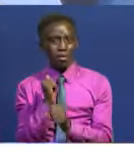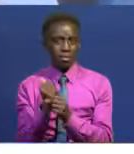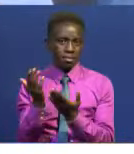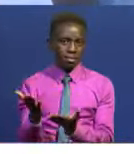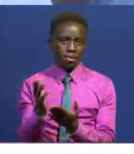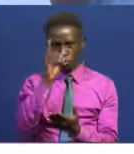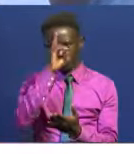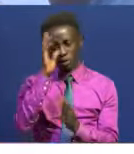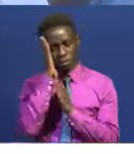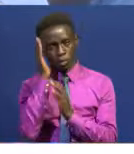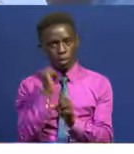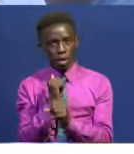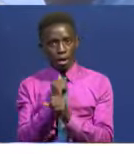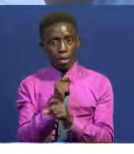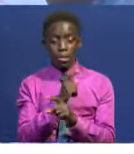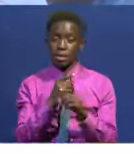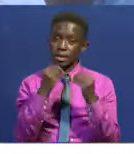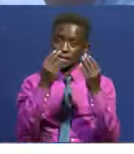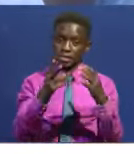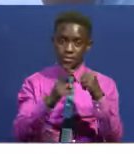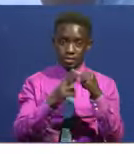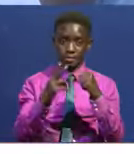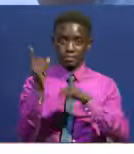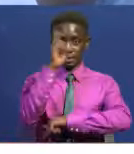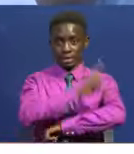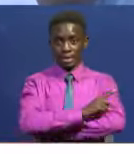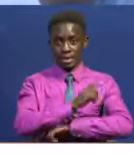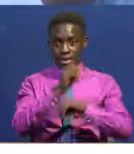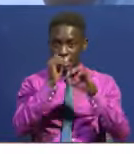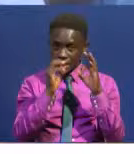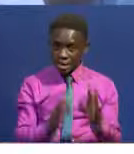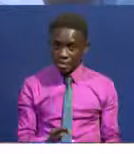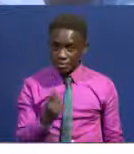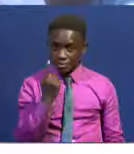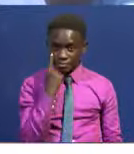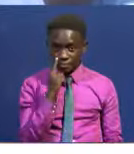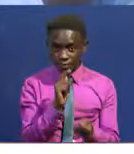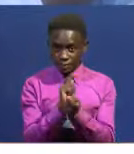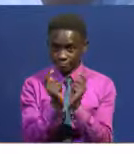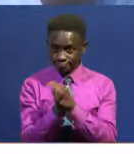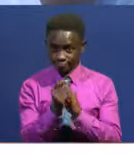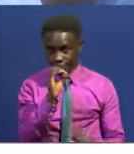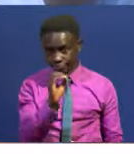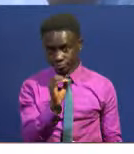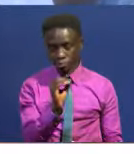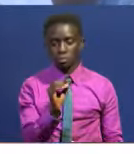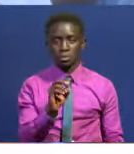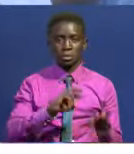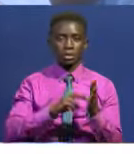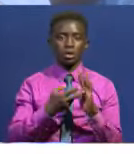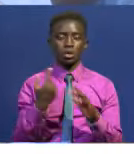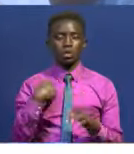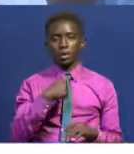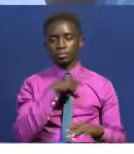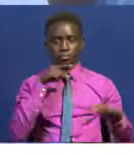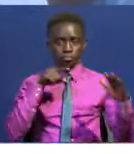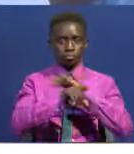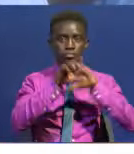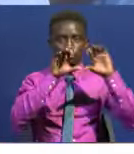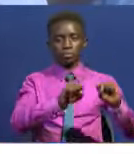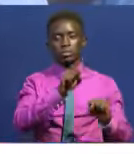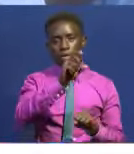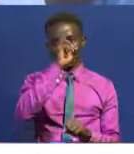see reforms and a stop to the issues of insecurity, we will be occupying those police stations. Starting with Kondele